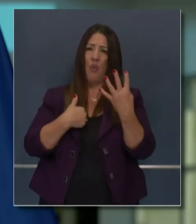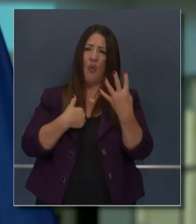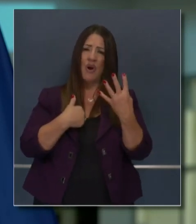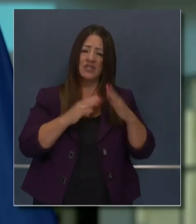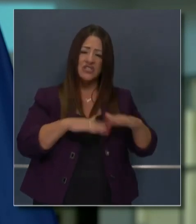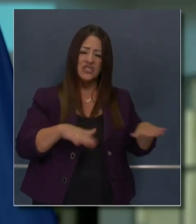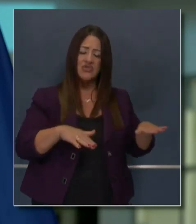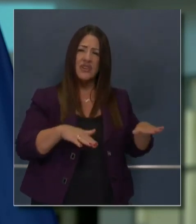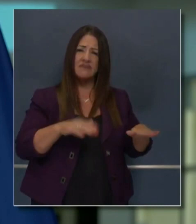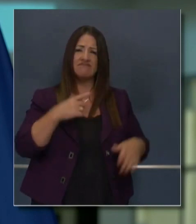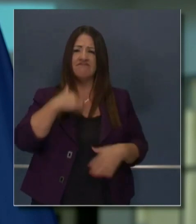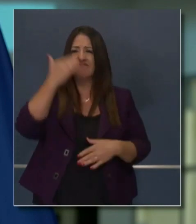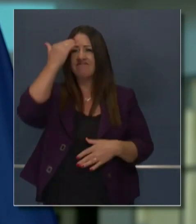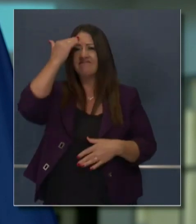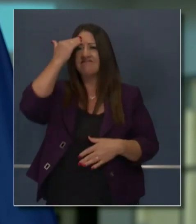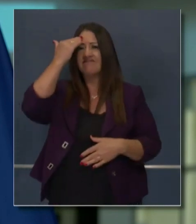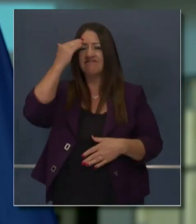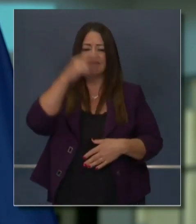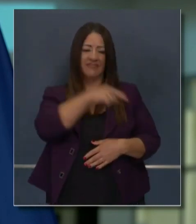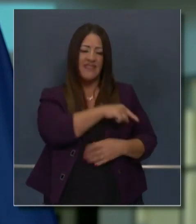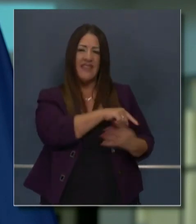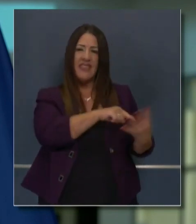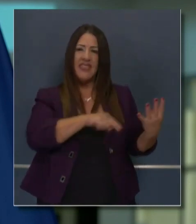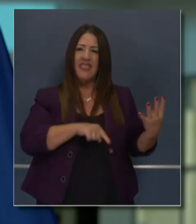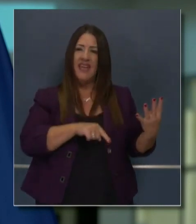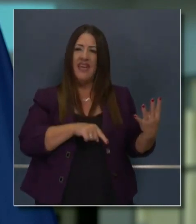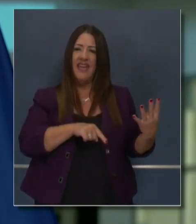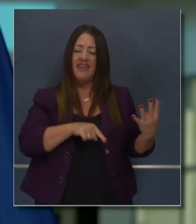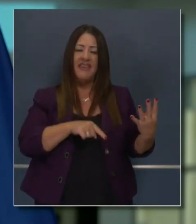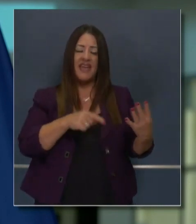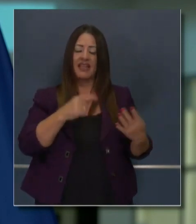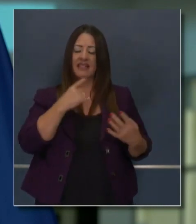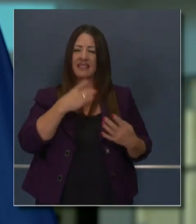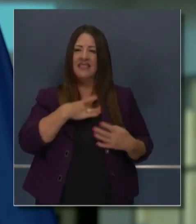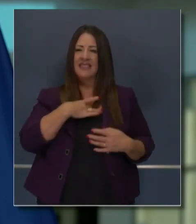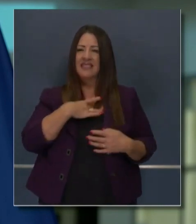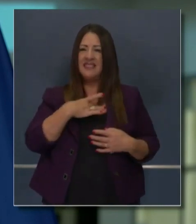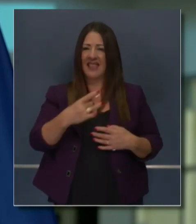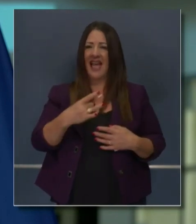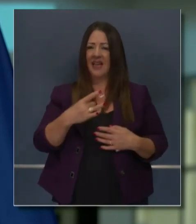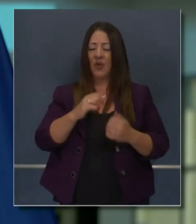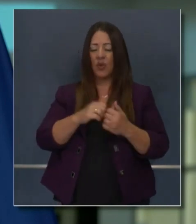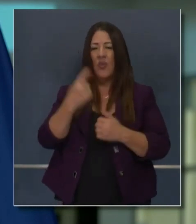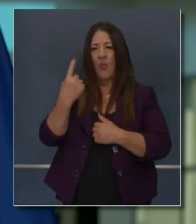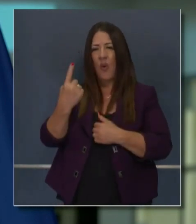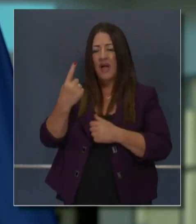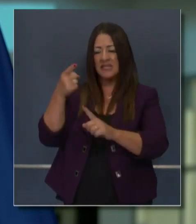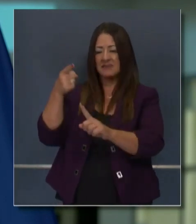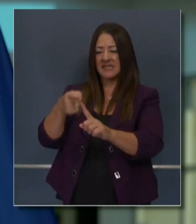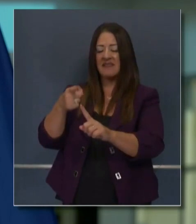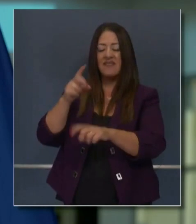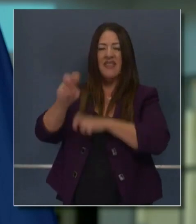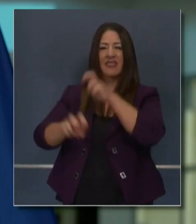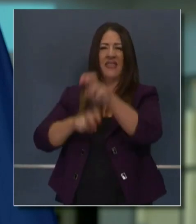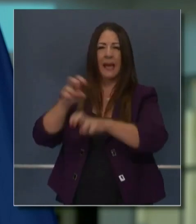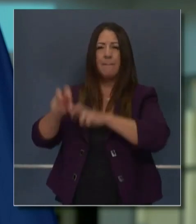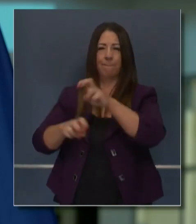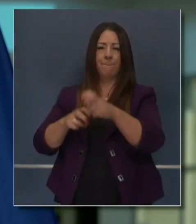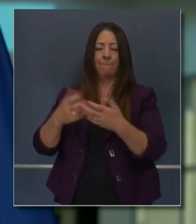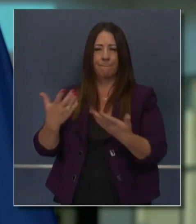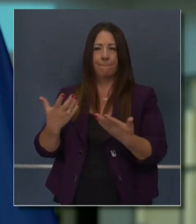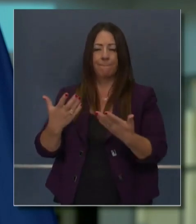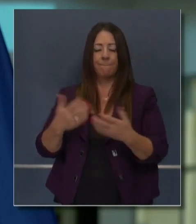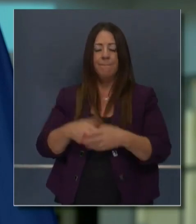the reverential identity they have with one particular brand that you are identifying, and their desire to